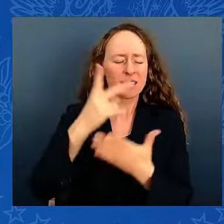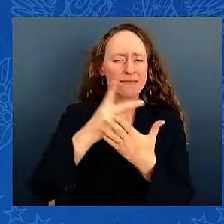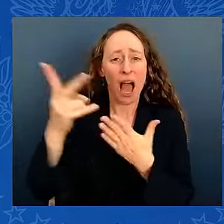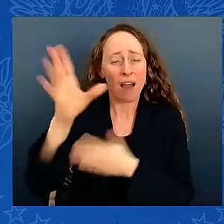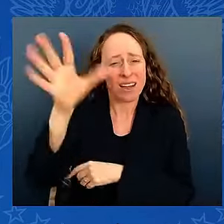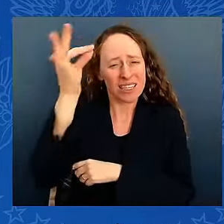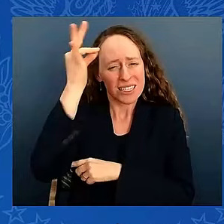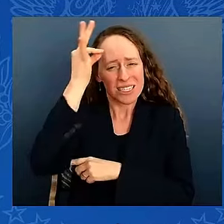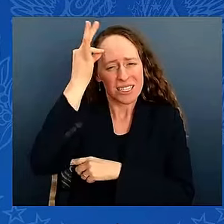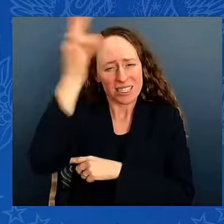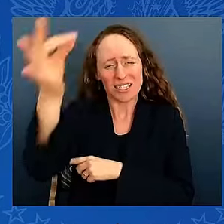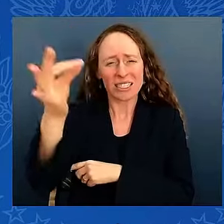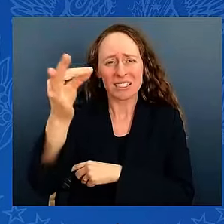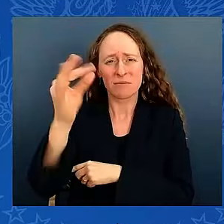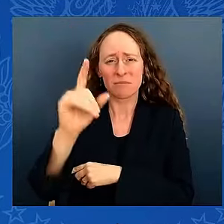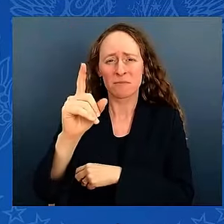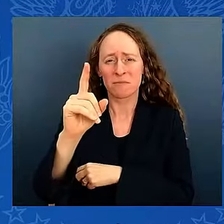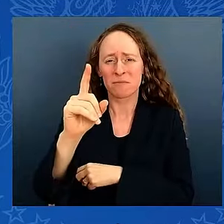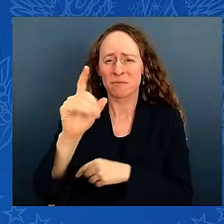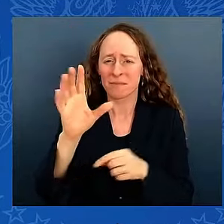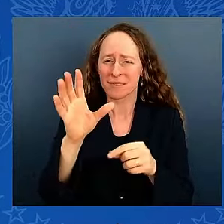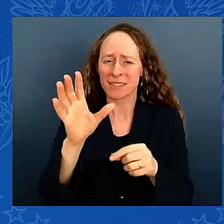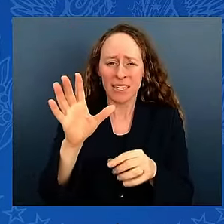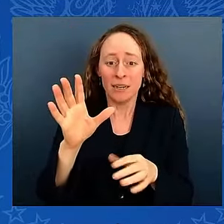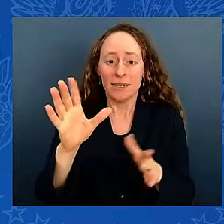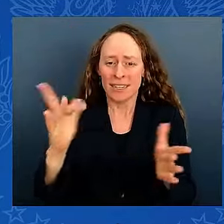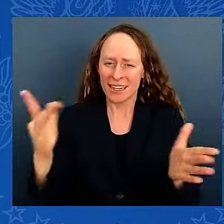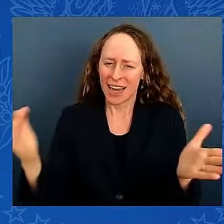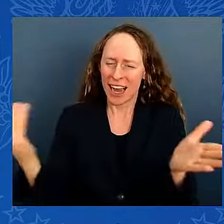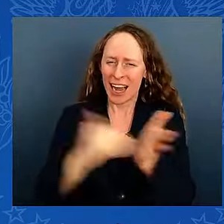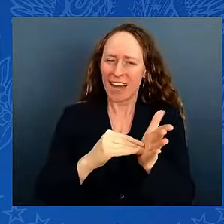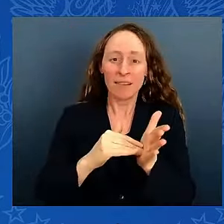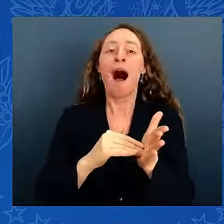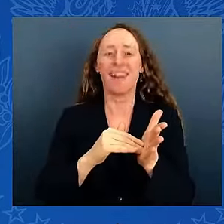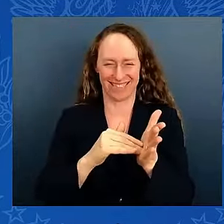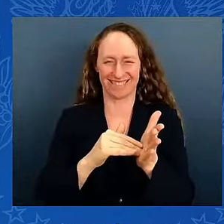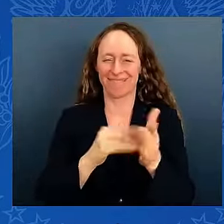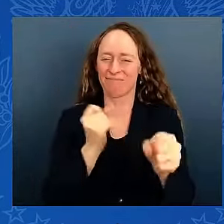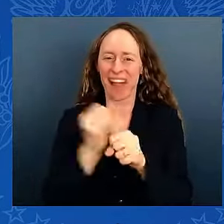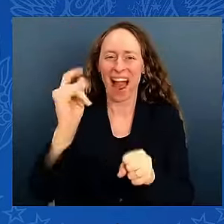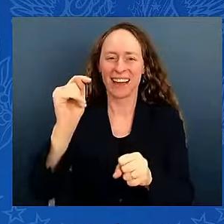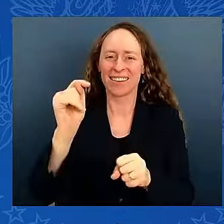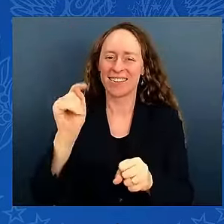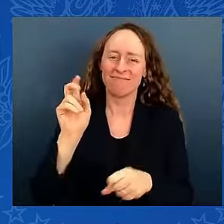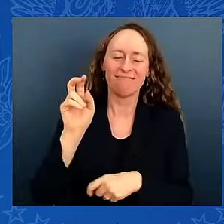in Paris by winning multiple medals and representing our great country.